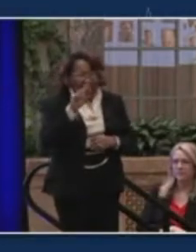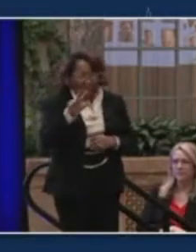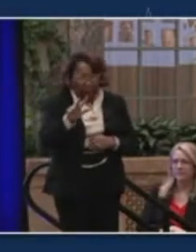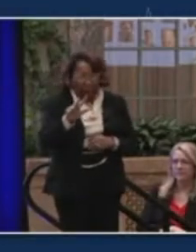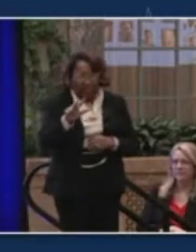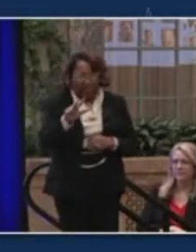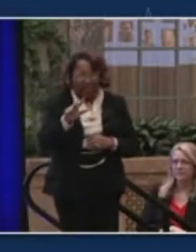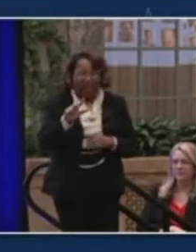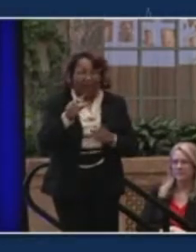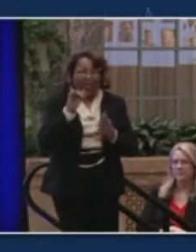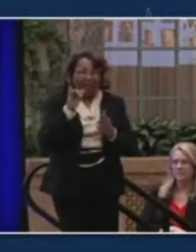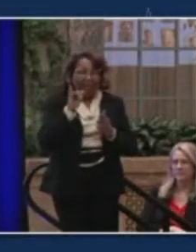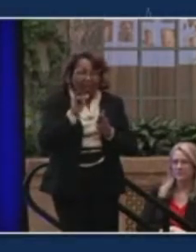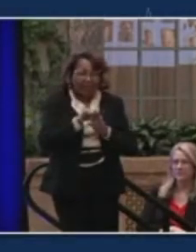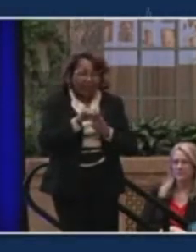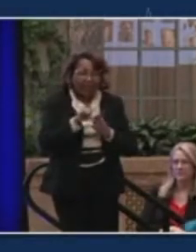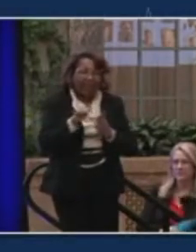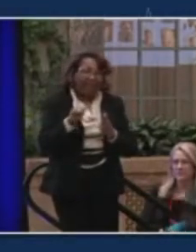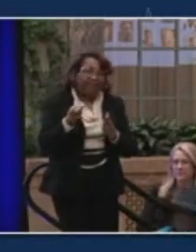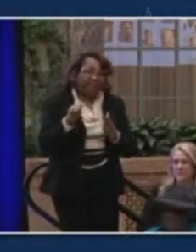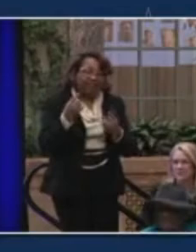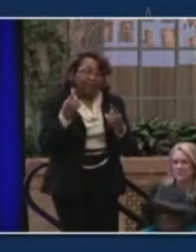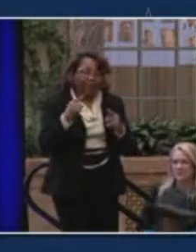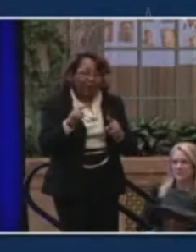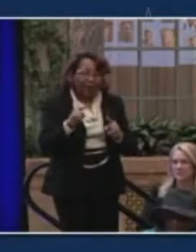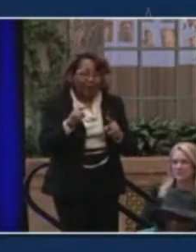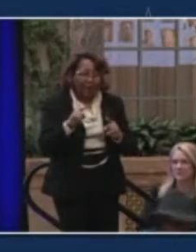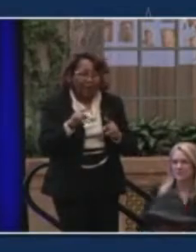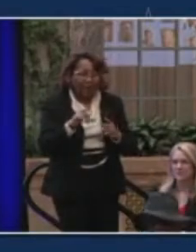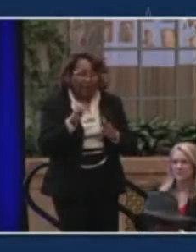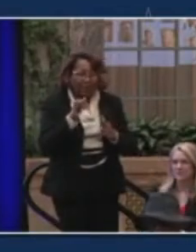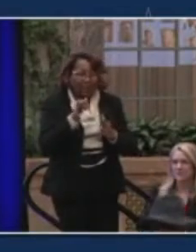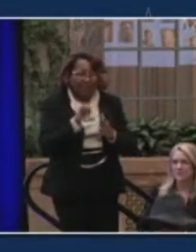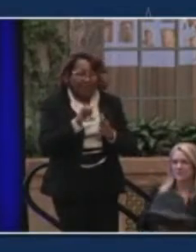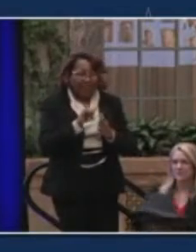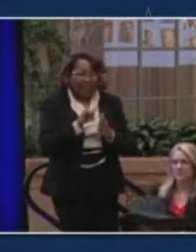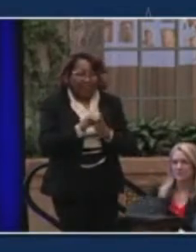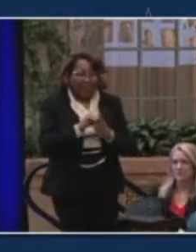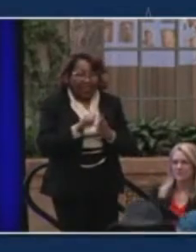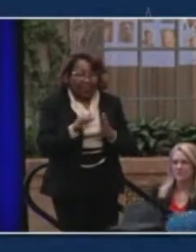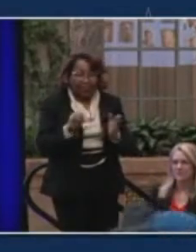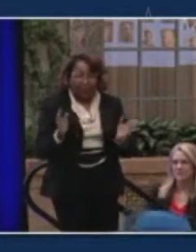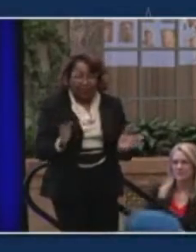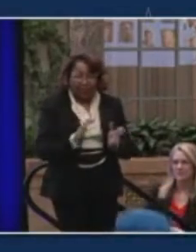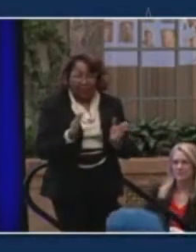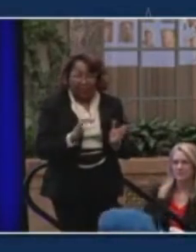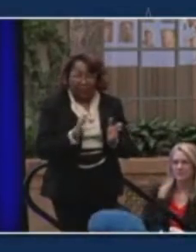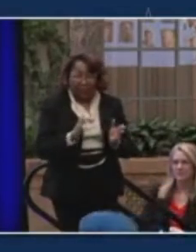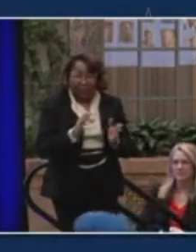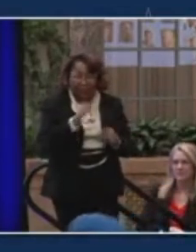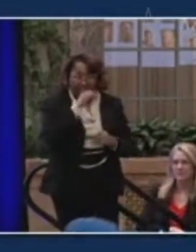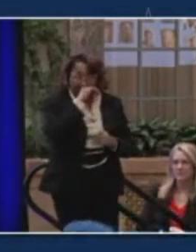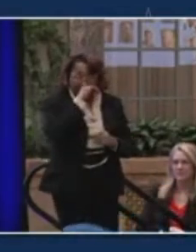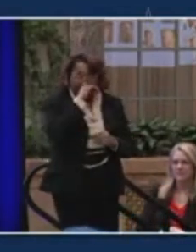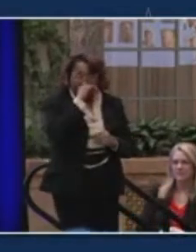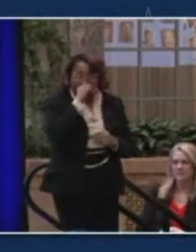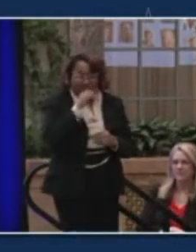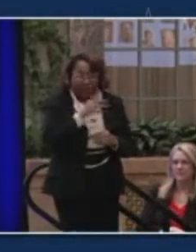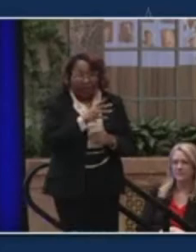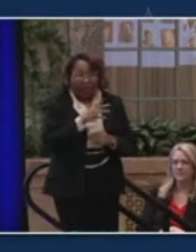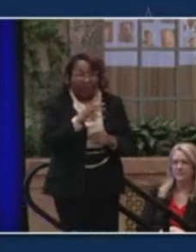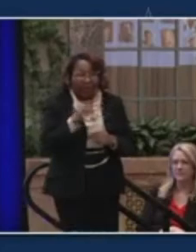rallies at Bethel AME Church, and that's where the community was stimulated and went out and